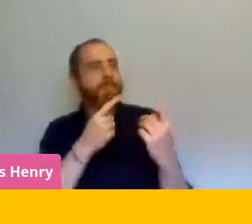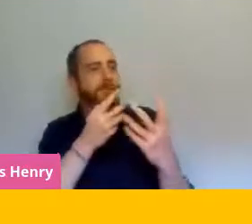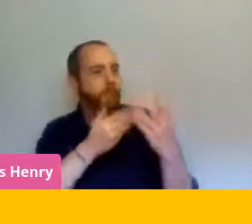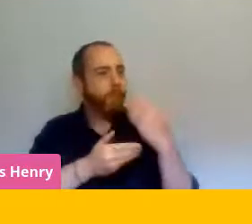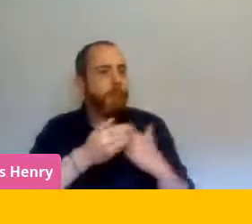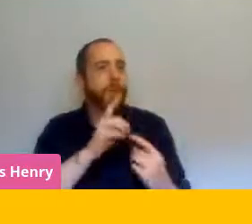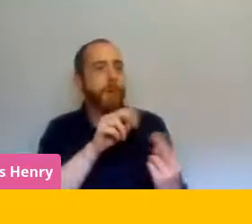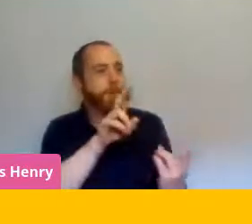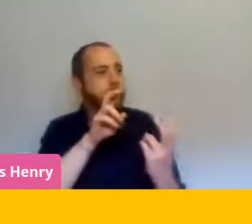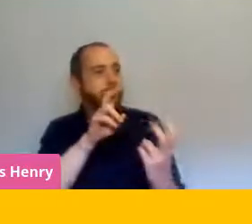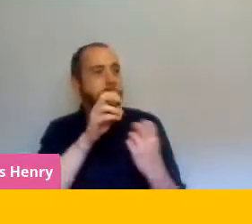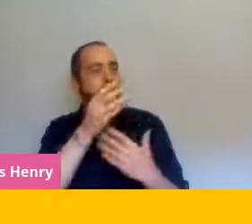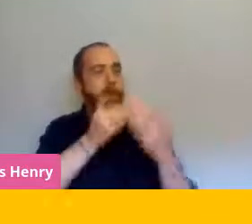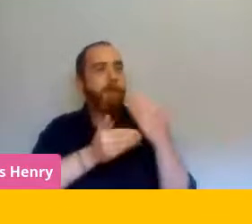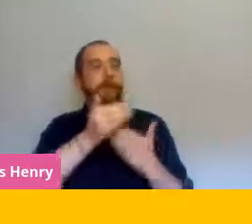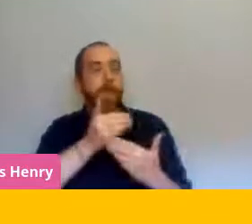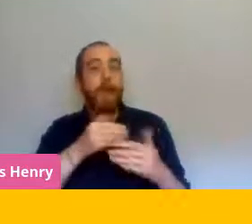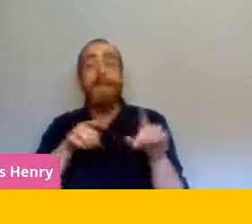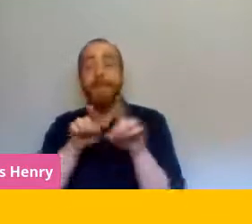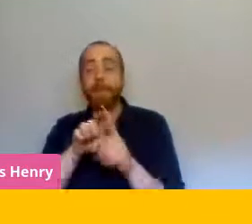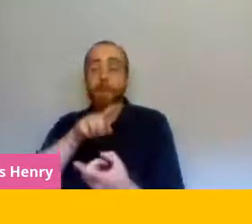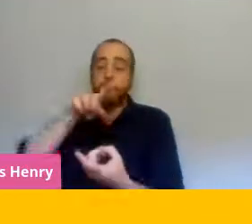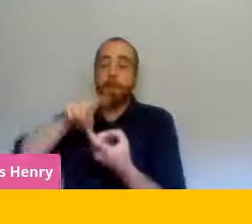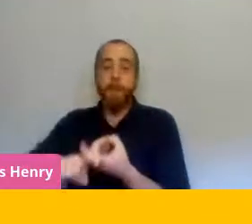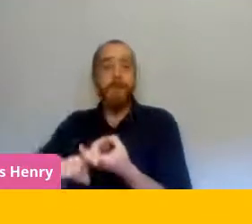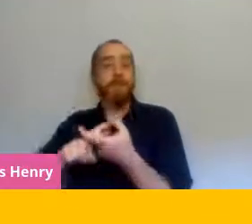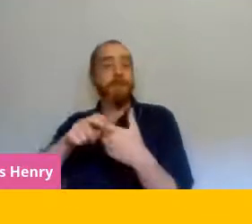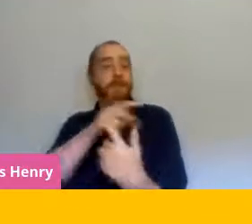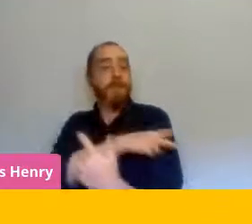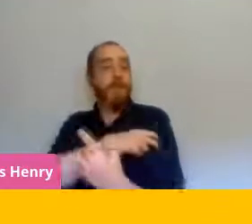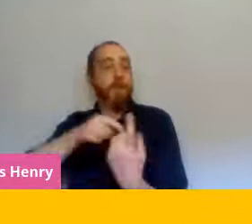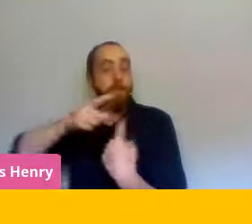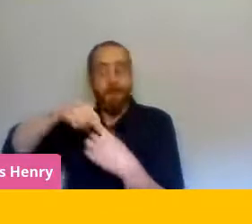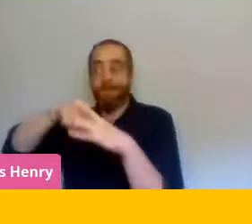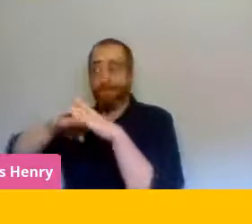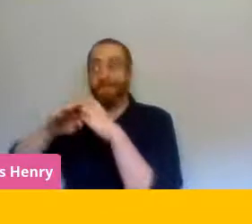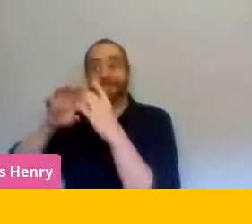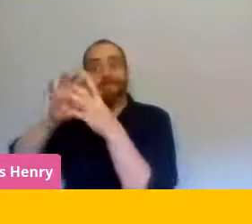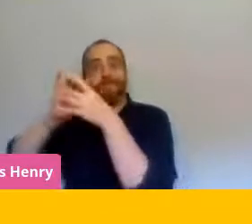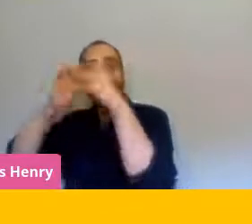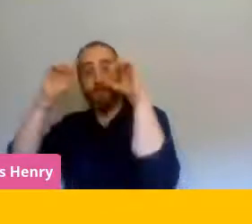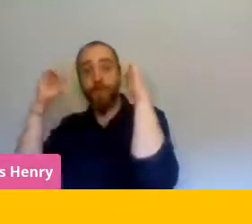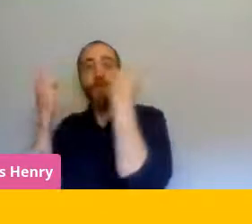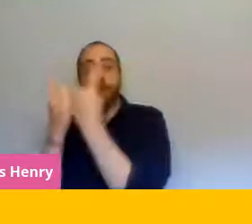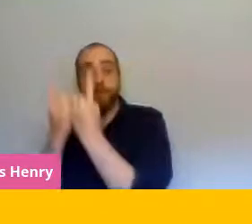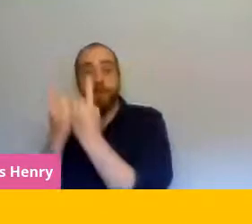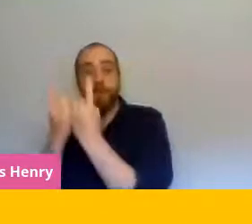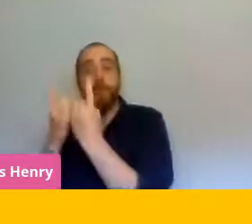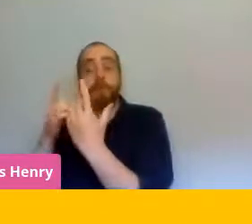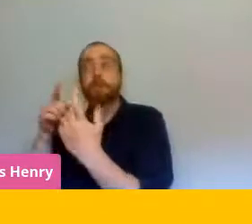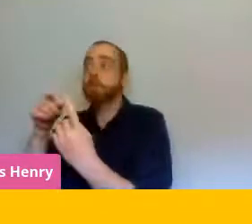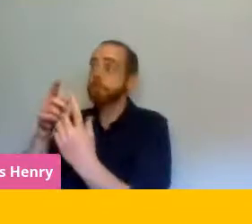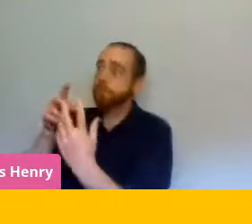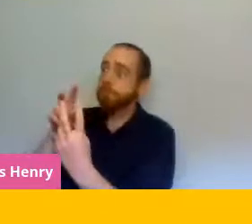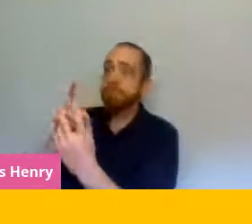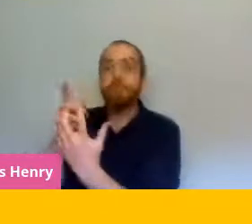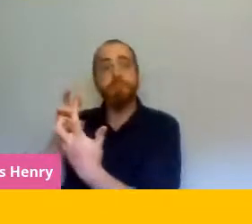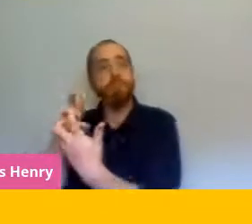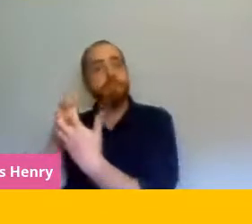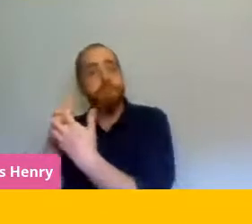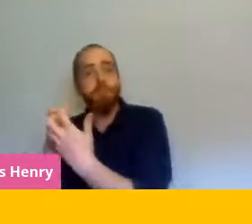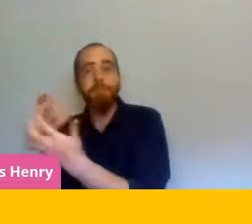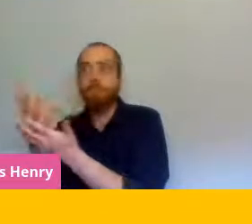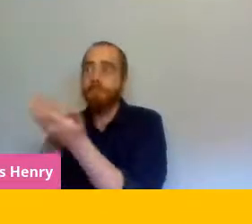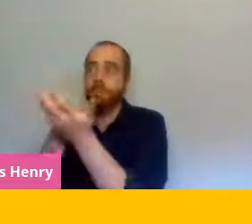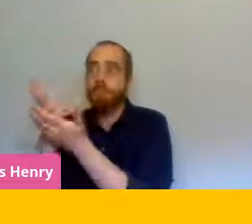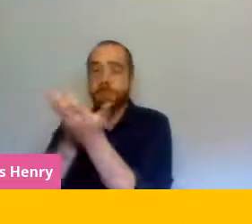says, engaging as many permanent staff as possible. So we've been encouraging our reps to hold meetings in their department to find out what's going on and see what